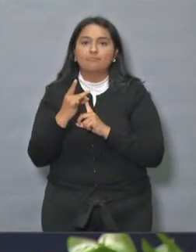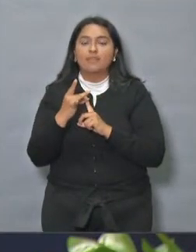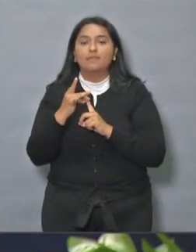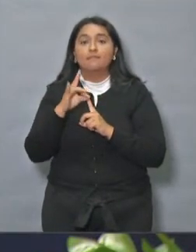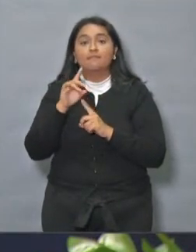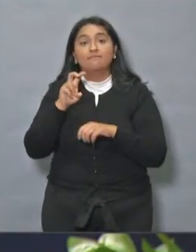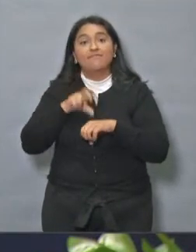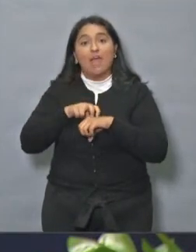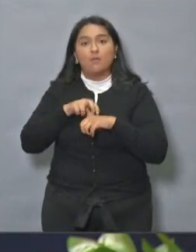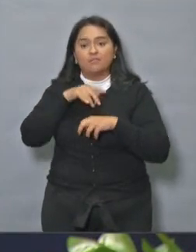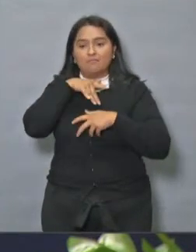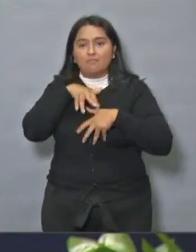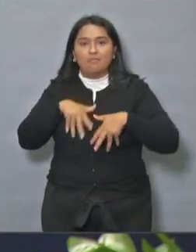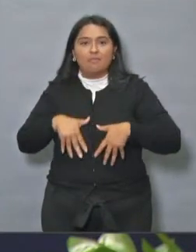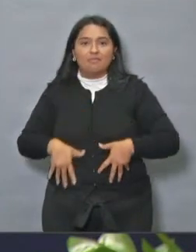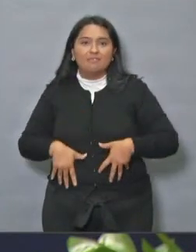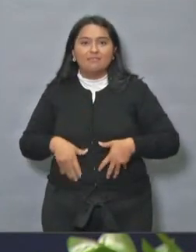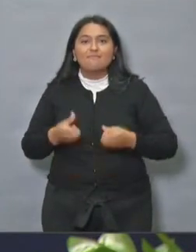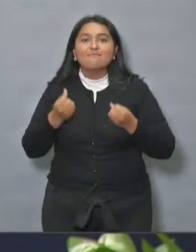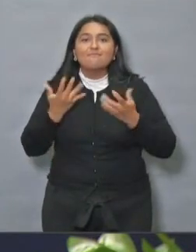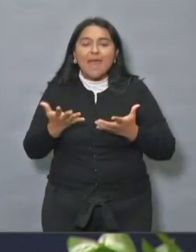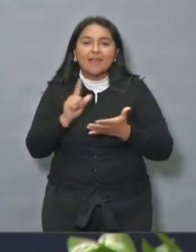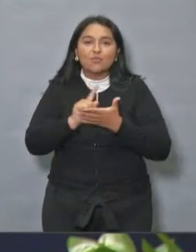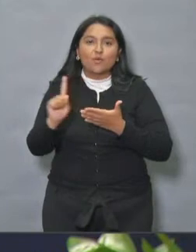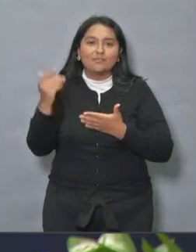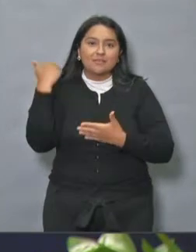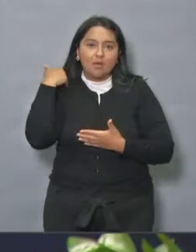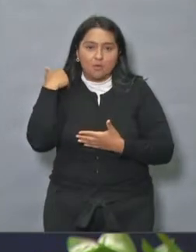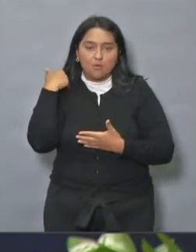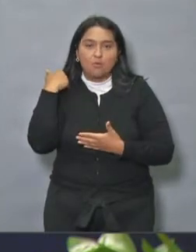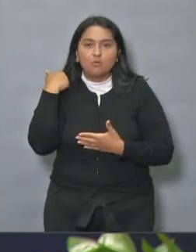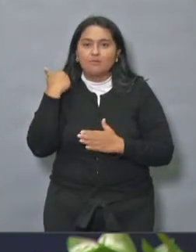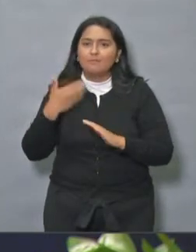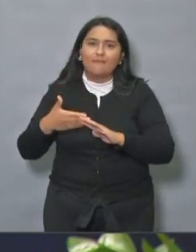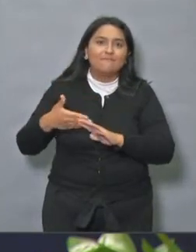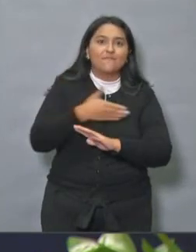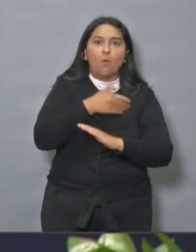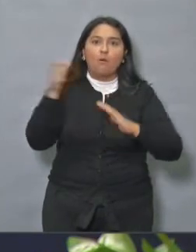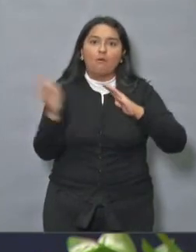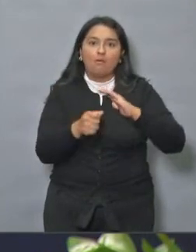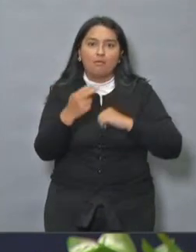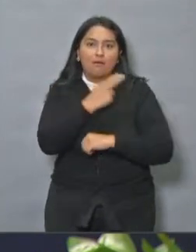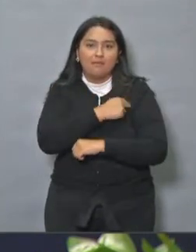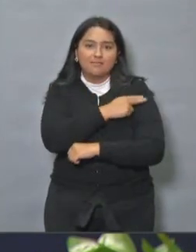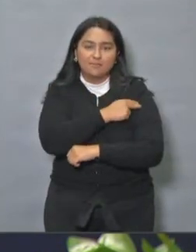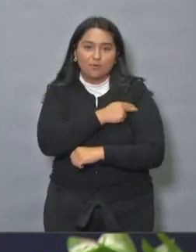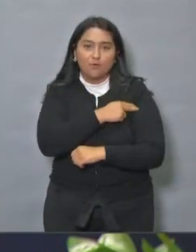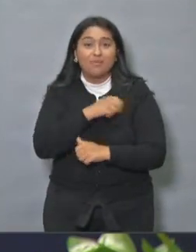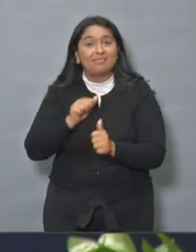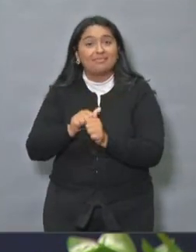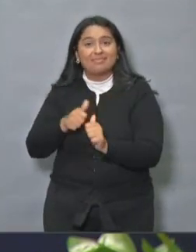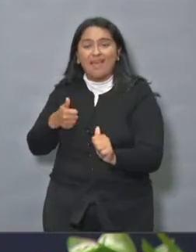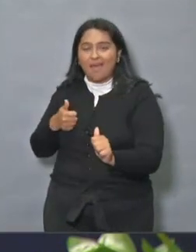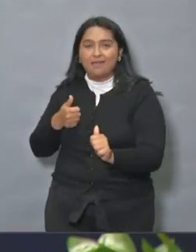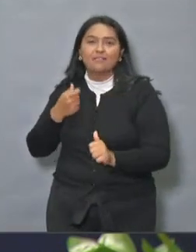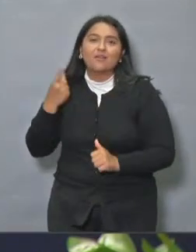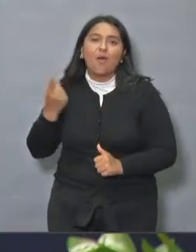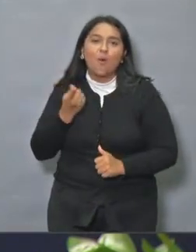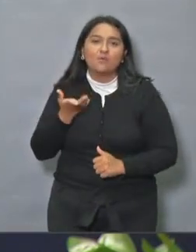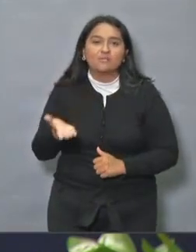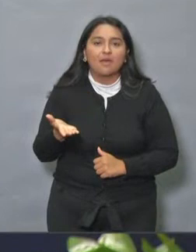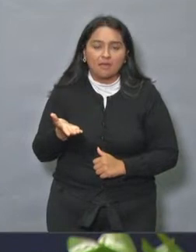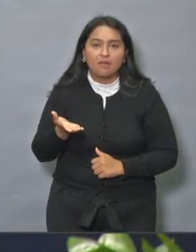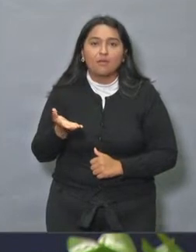virus many weeks ago, long before they needed to be hospitalized. This lag is always there. It's because